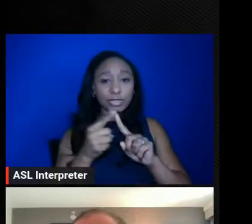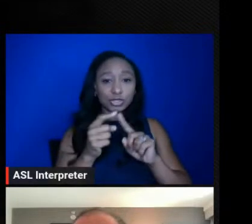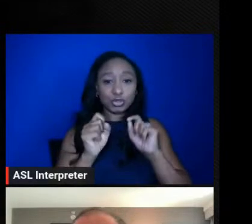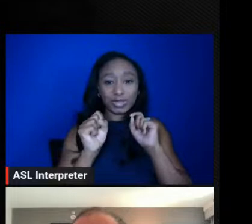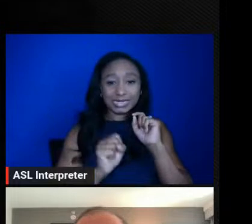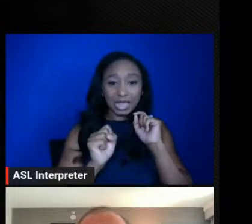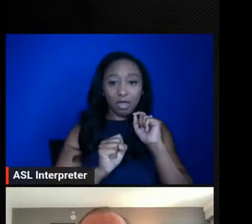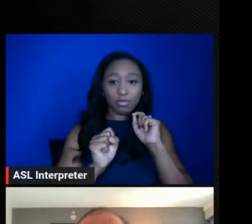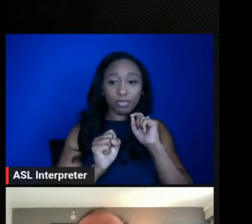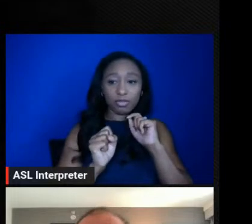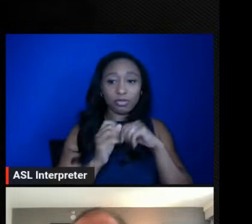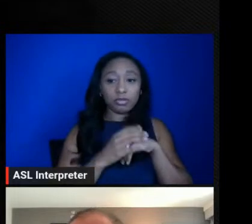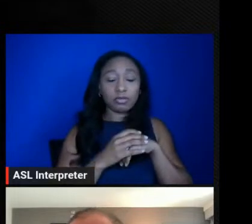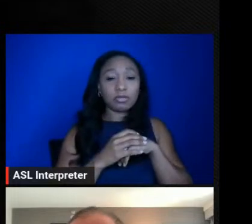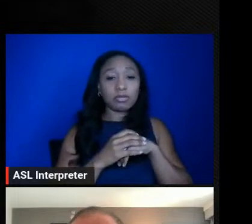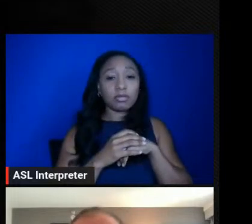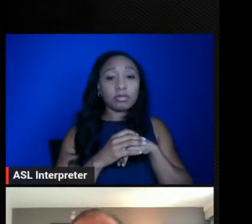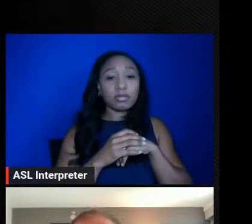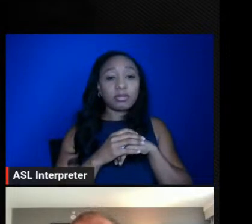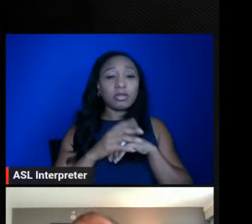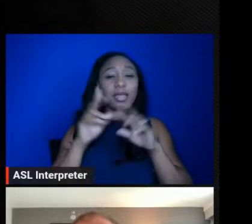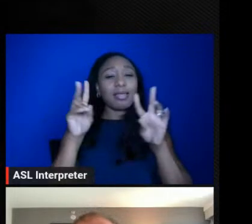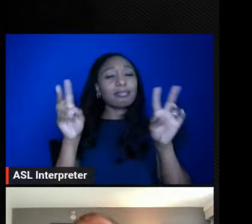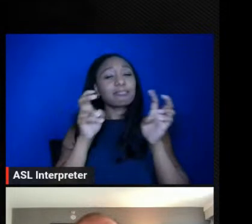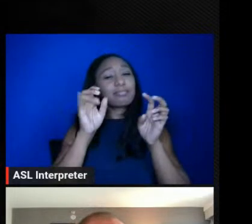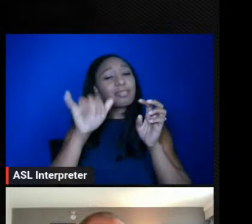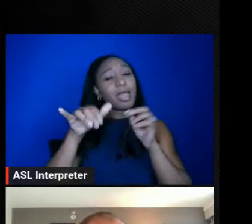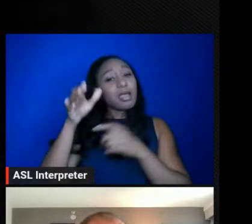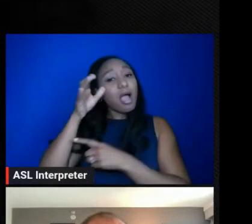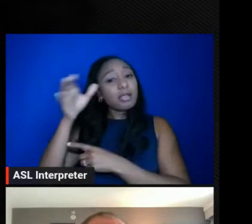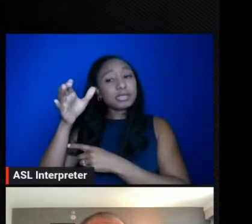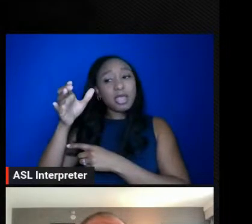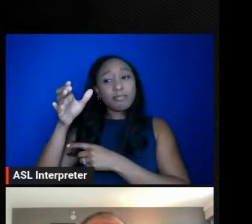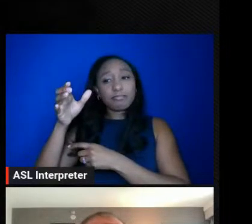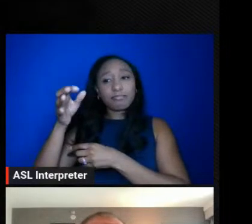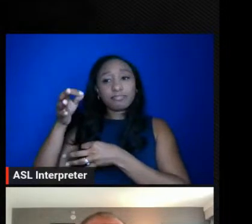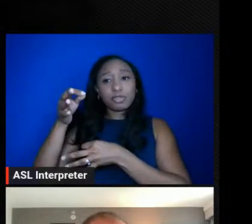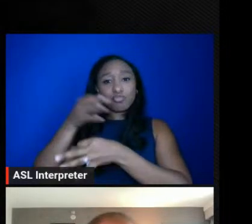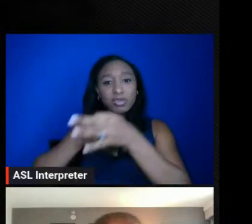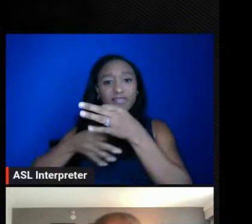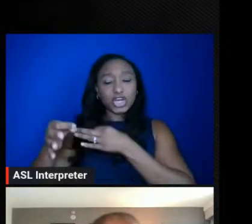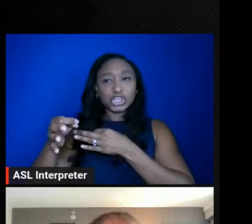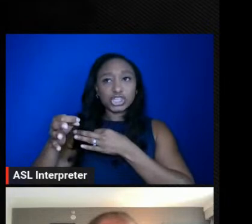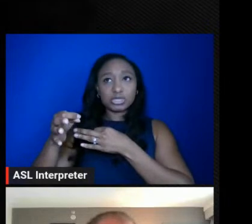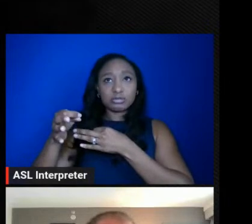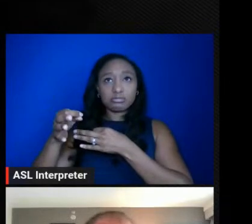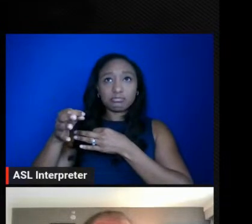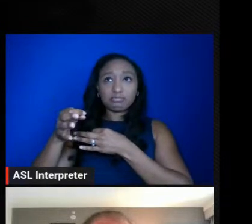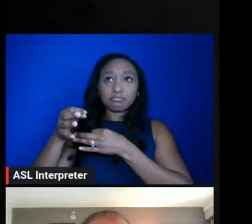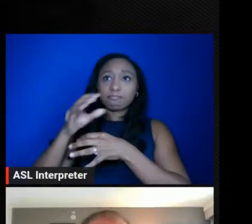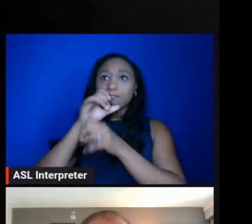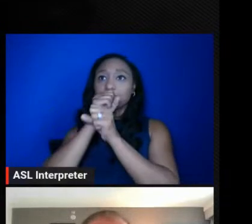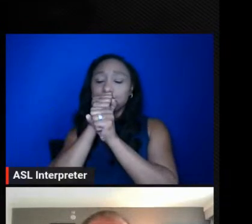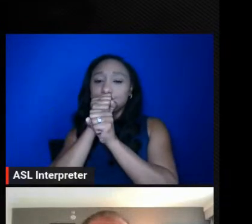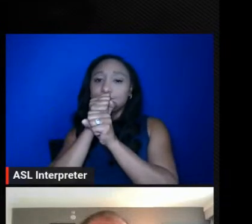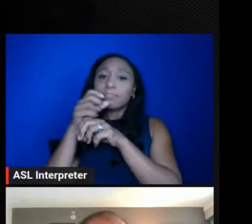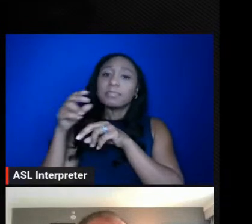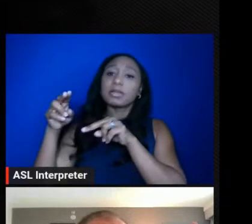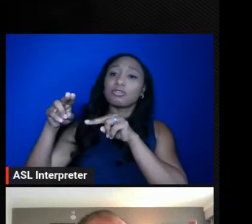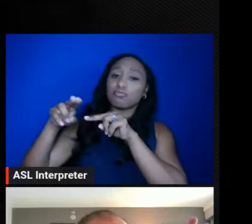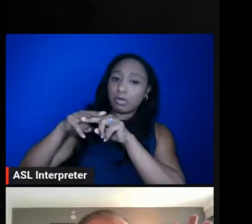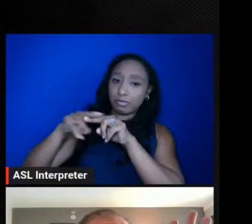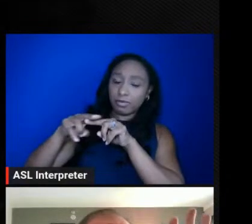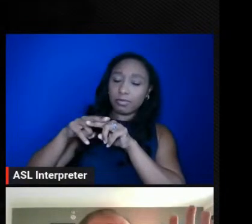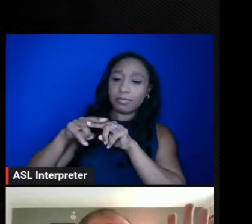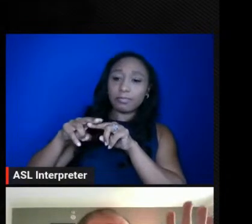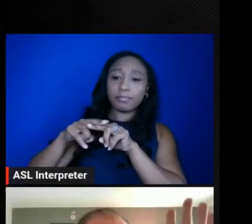This reverse underground railroad, and its much better known namesake, the Underground Railroad, they